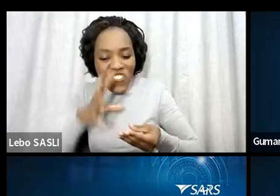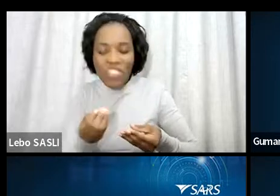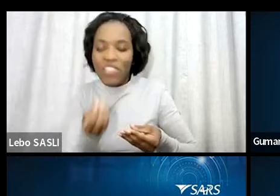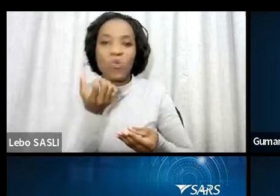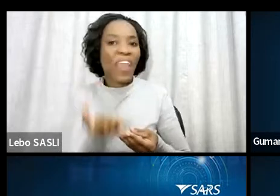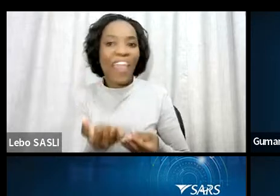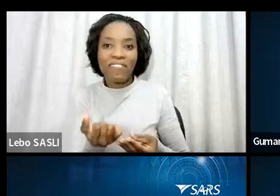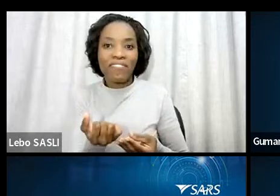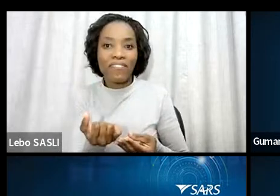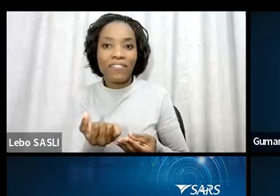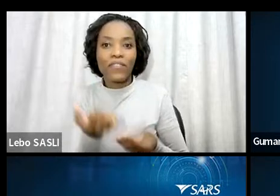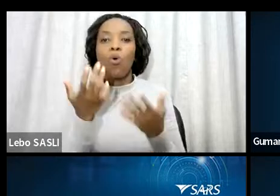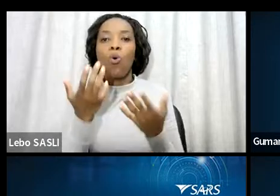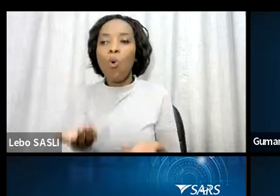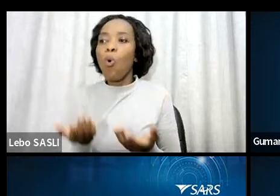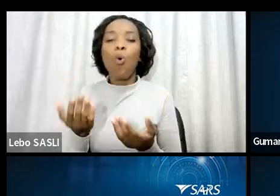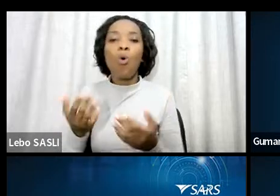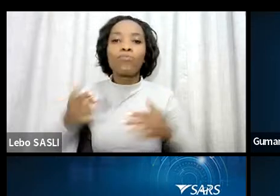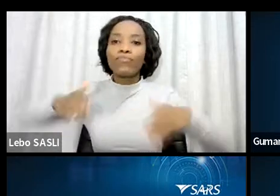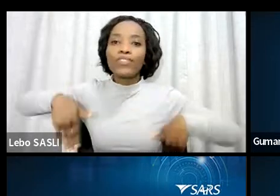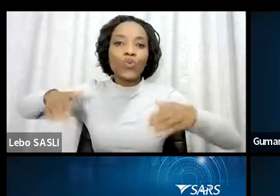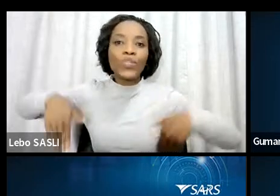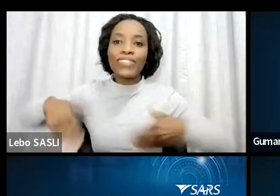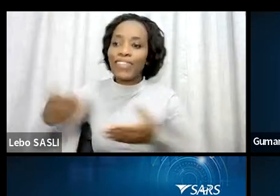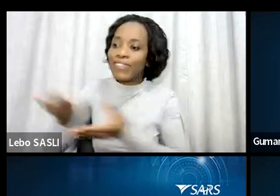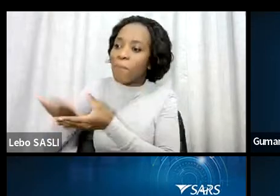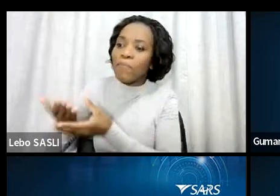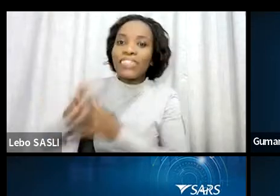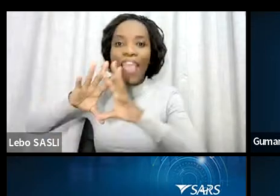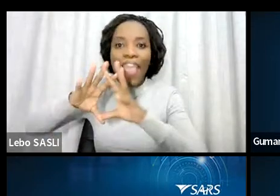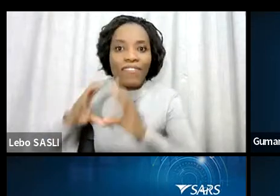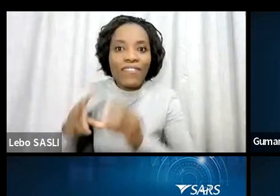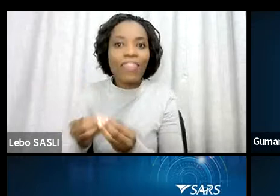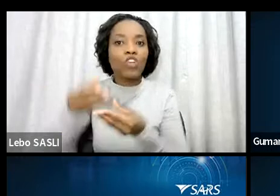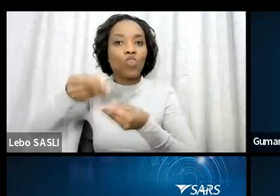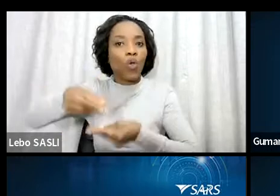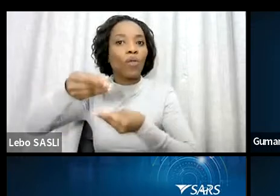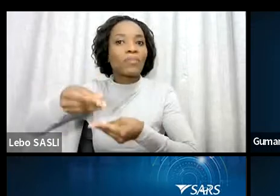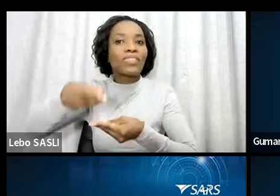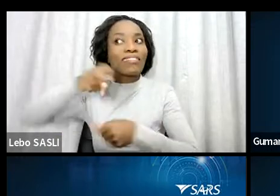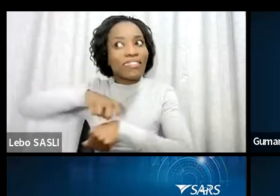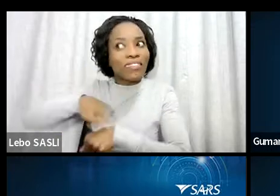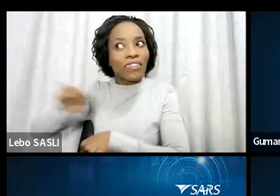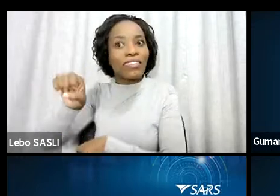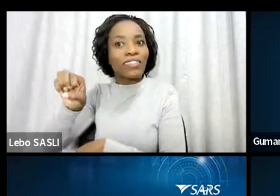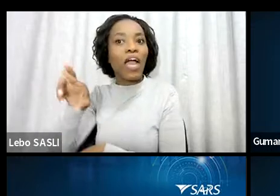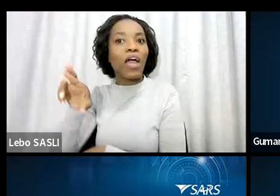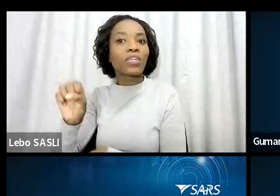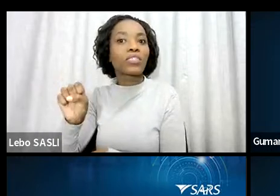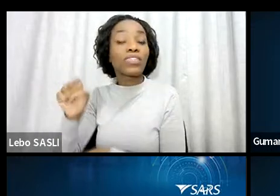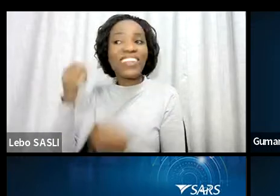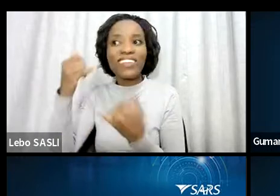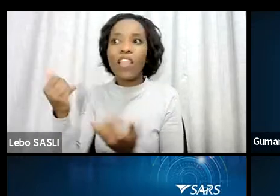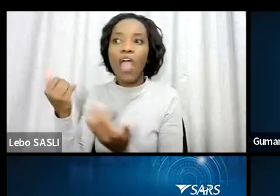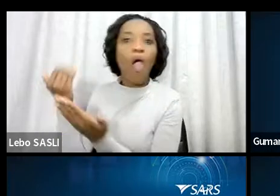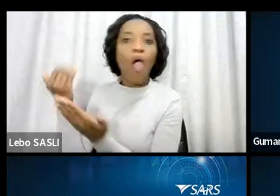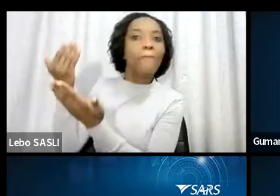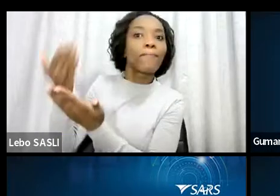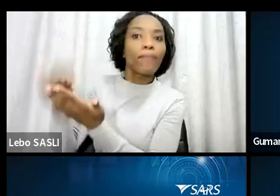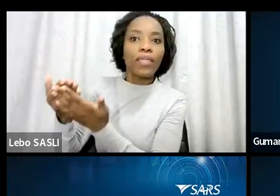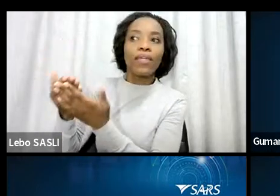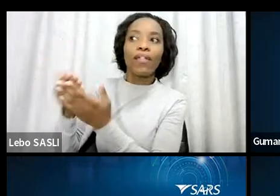you have not submitted all the relevant documentation, this appeal committee might